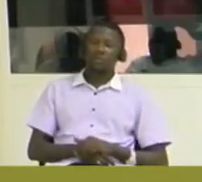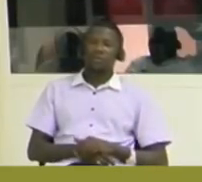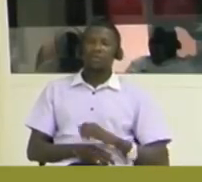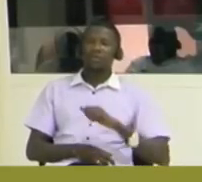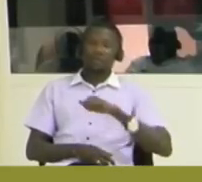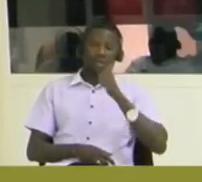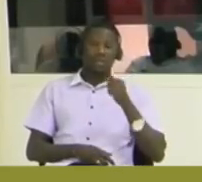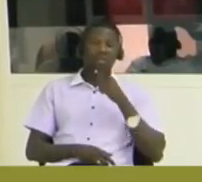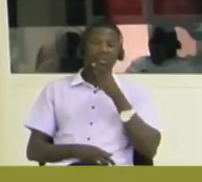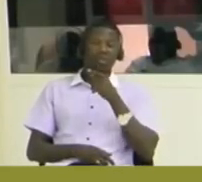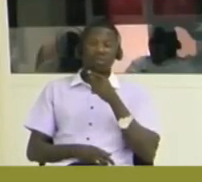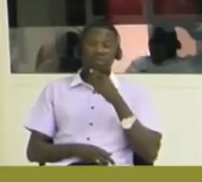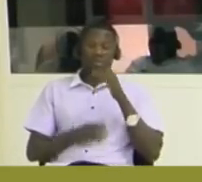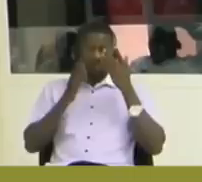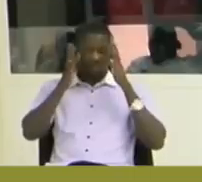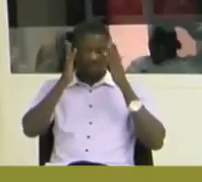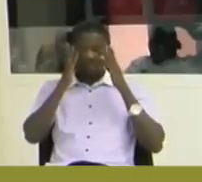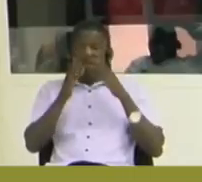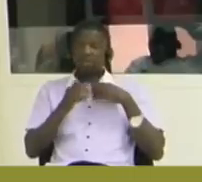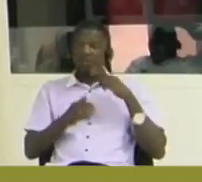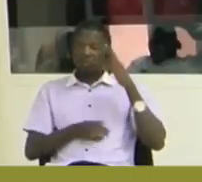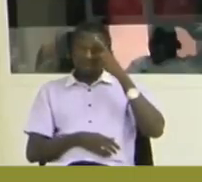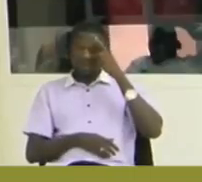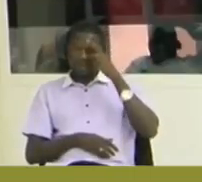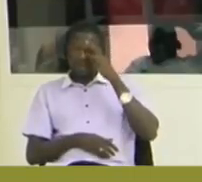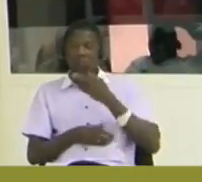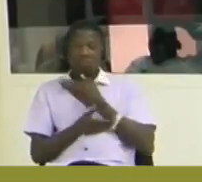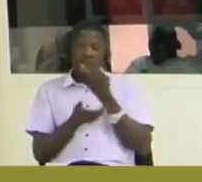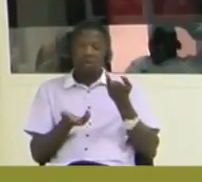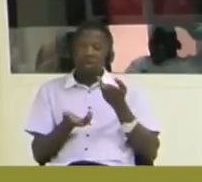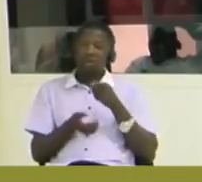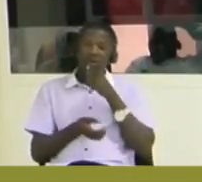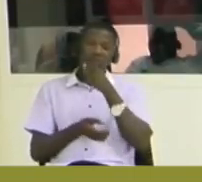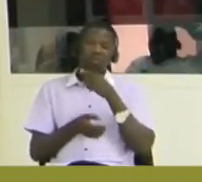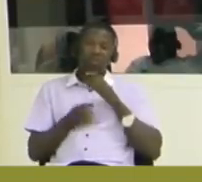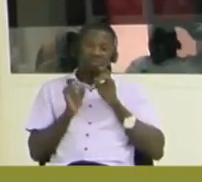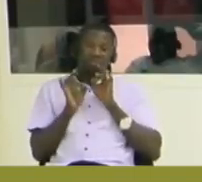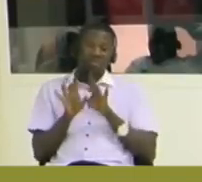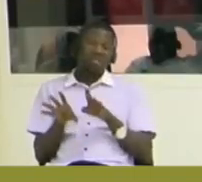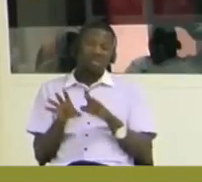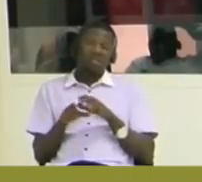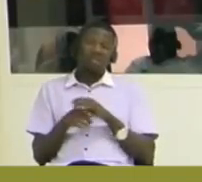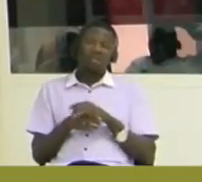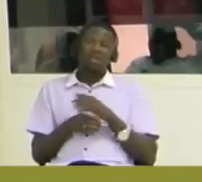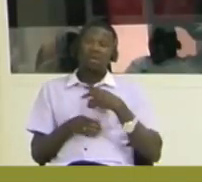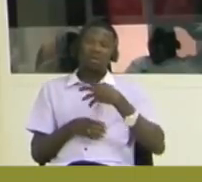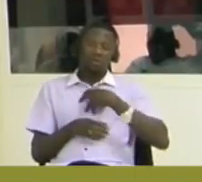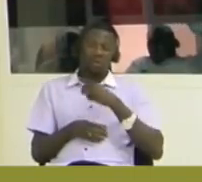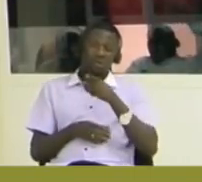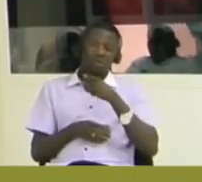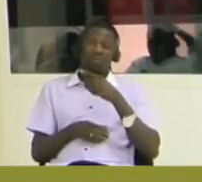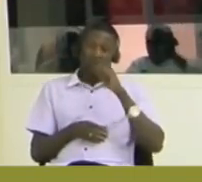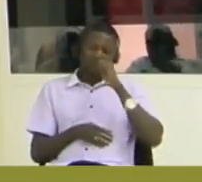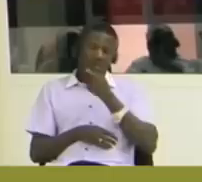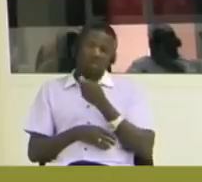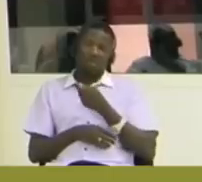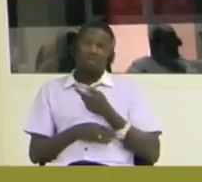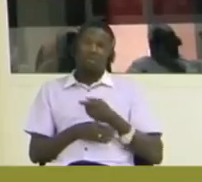that was a result, that was a reason why you hated him and wanted him dead.